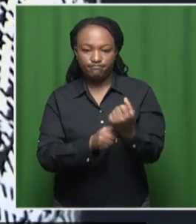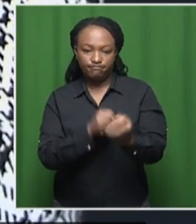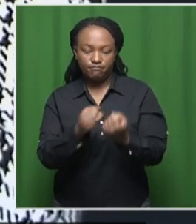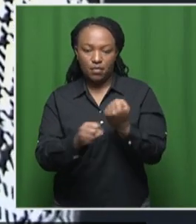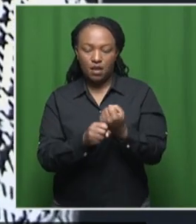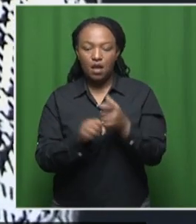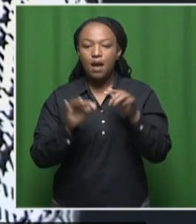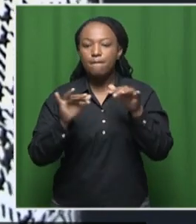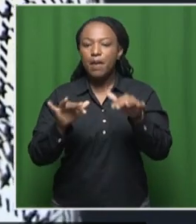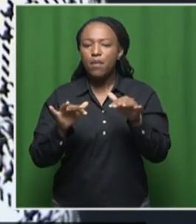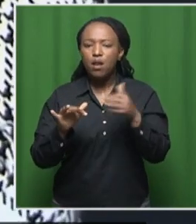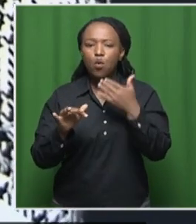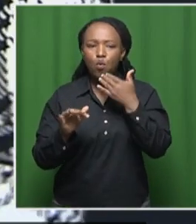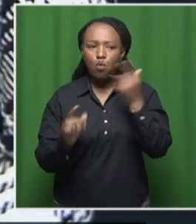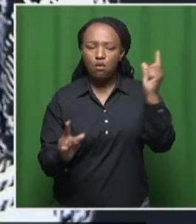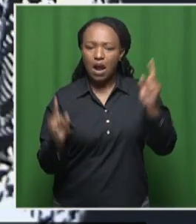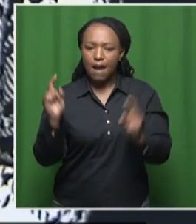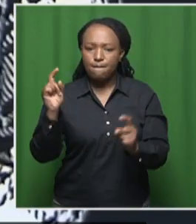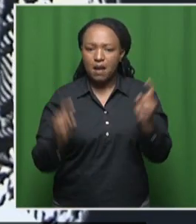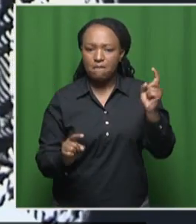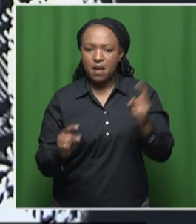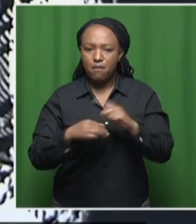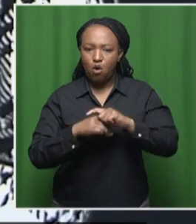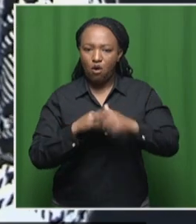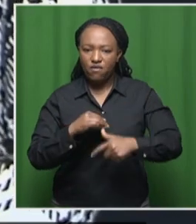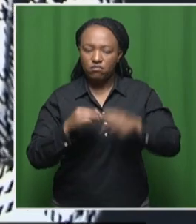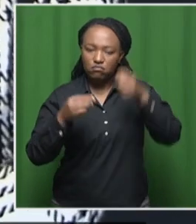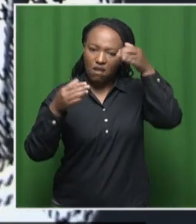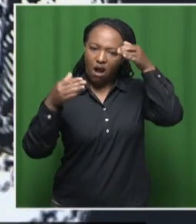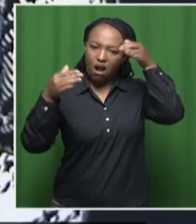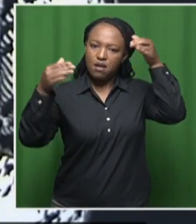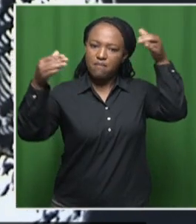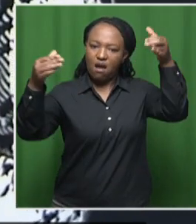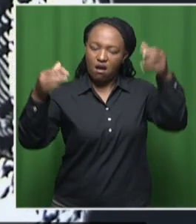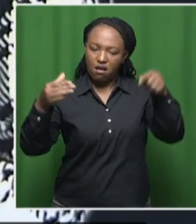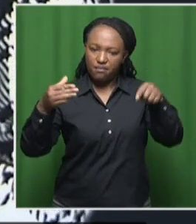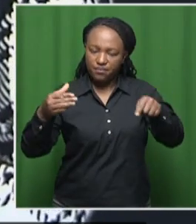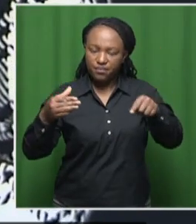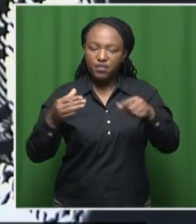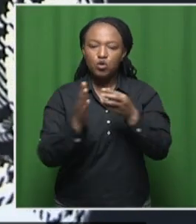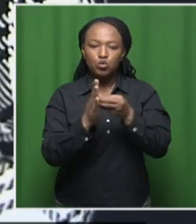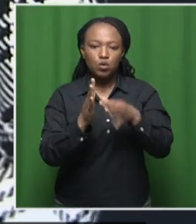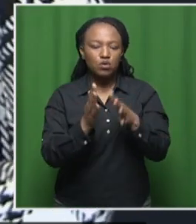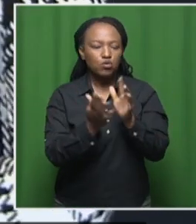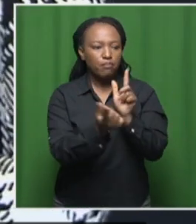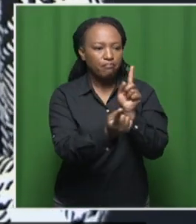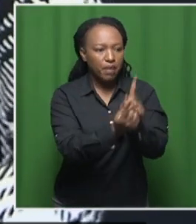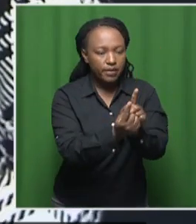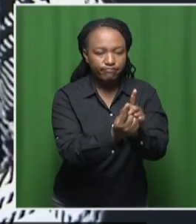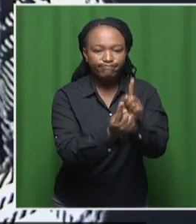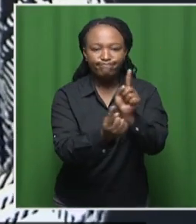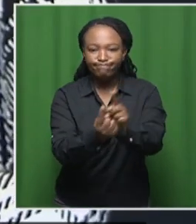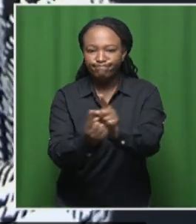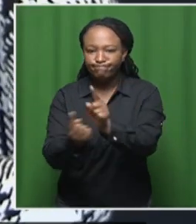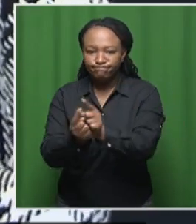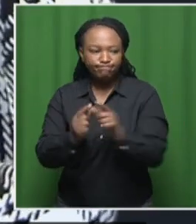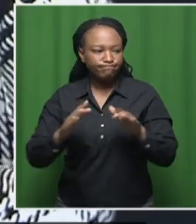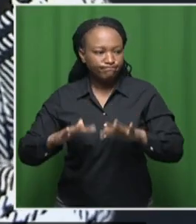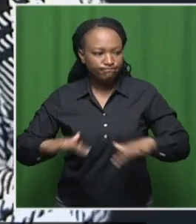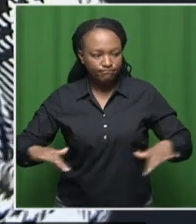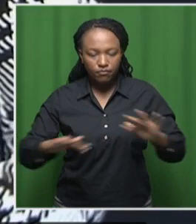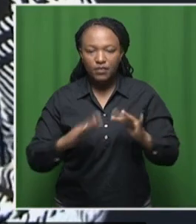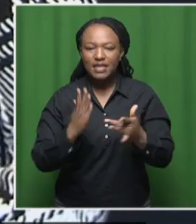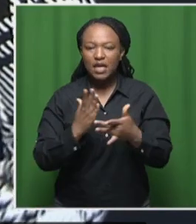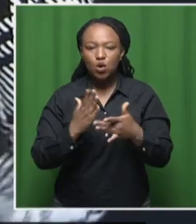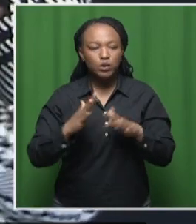academia and industry. So as students, you get to engage with industry, find out about the real world challenges, how